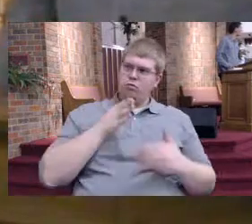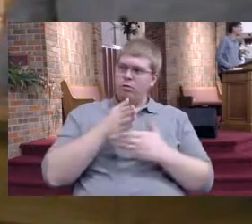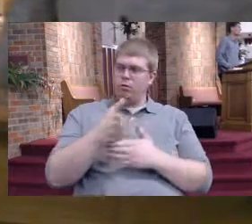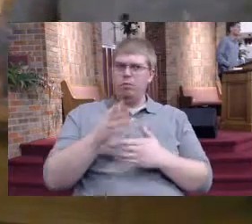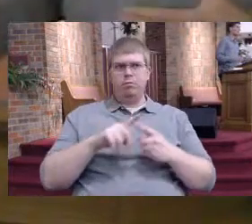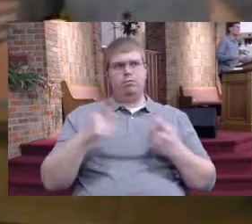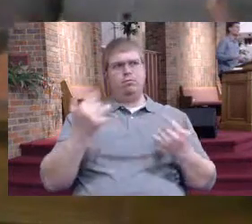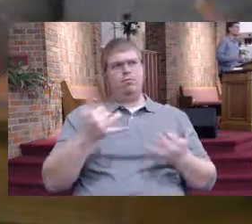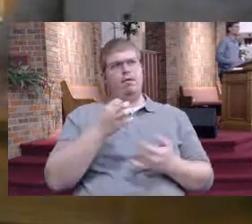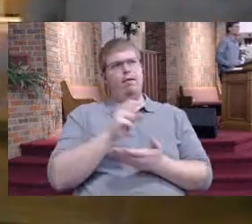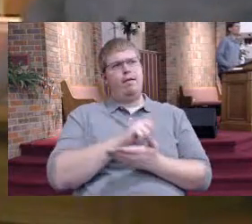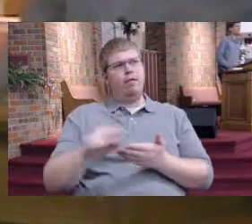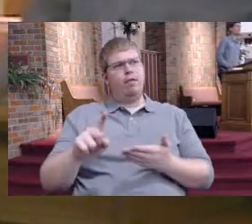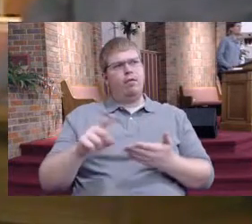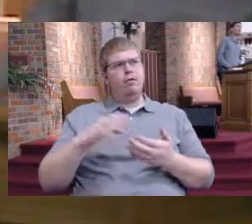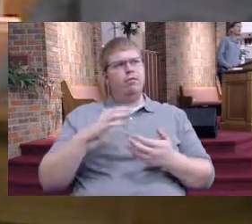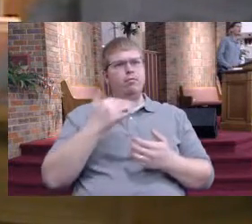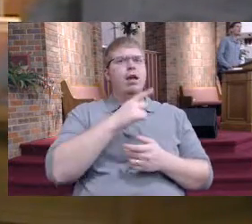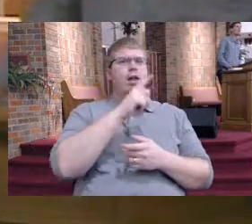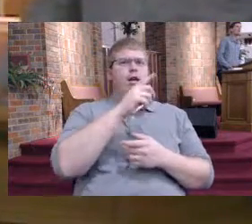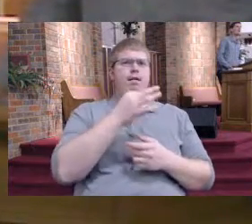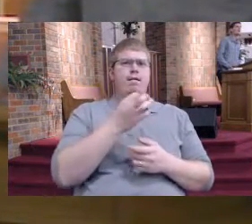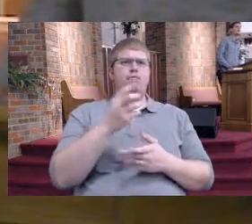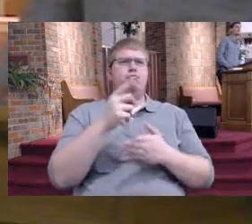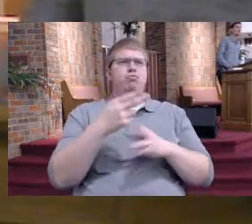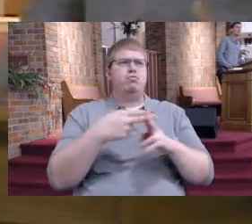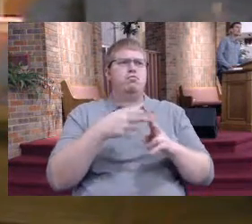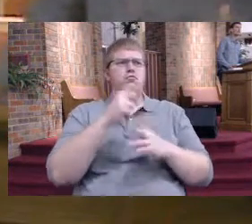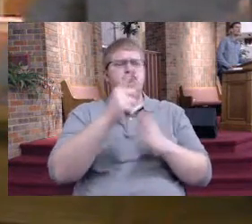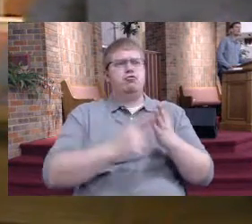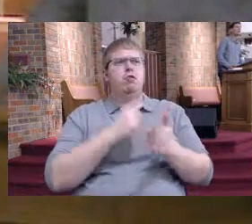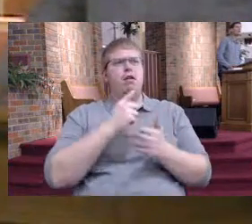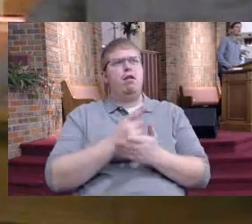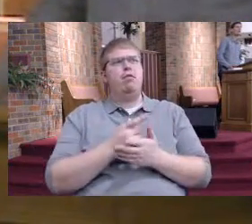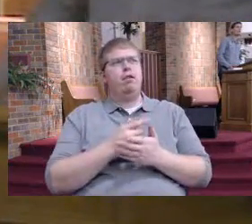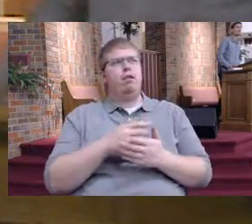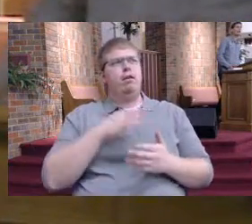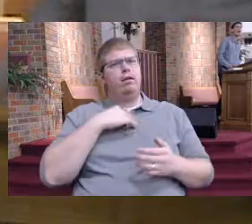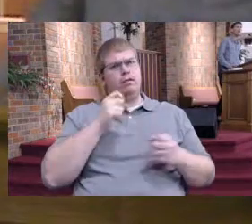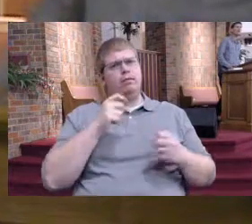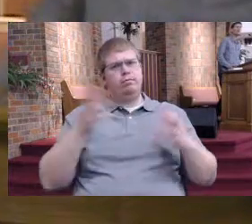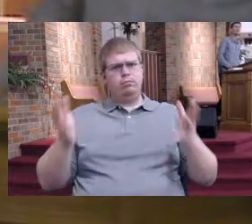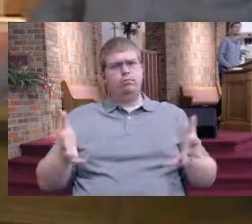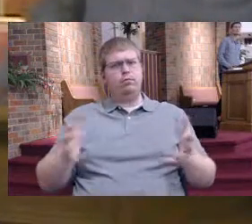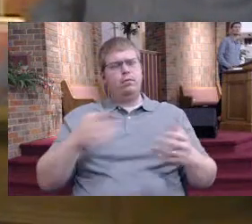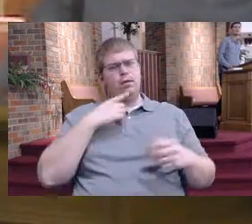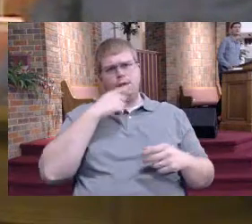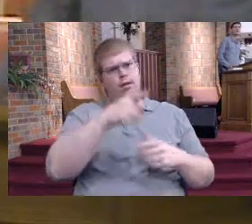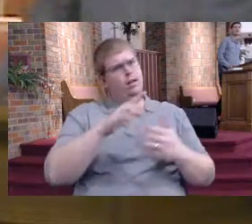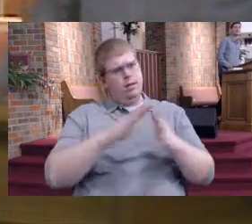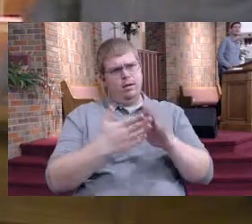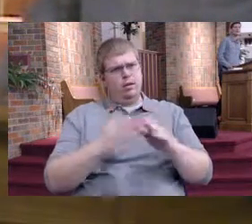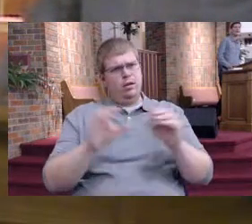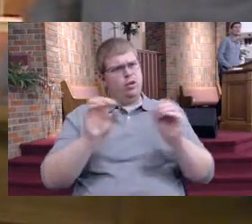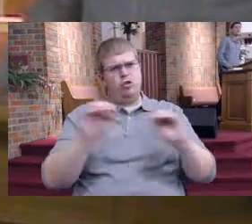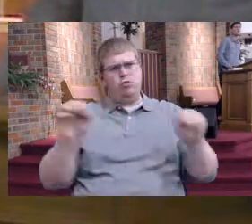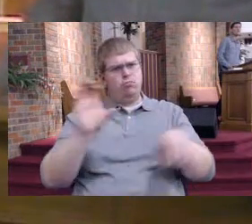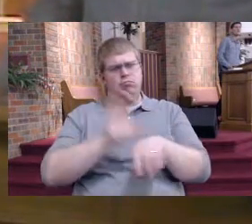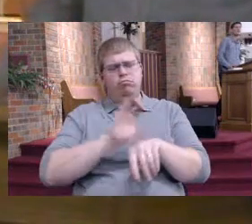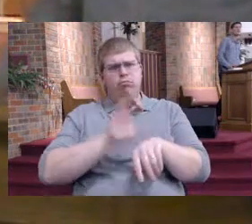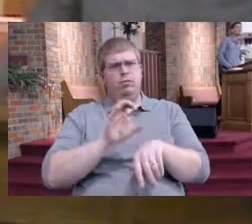that we were stuck, we got to talk with them, and we realized that in Kawekapina, in their village, they didn't have a church, and they didn't